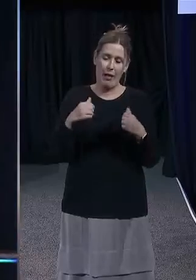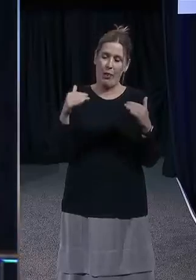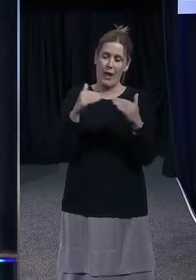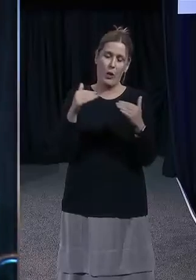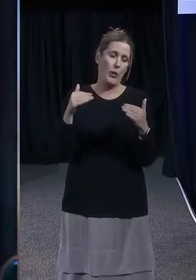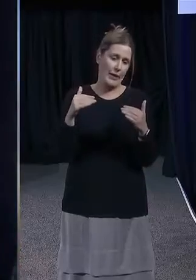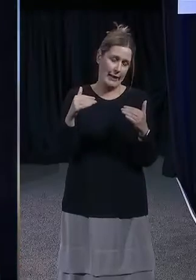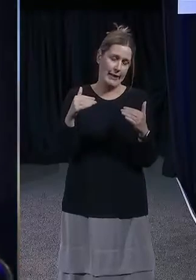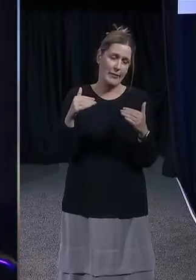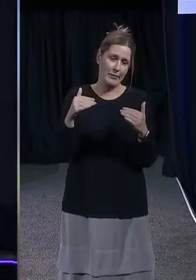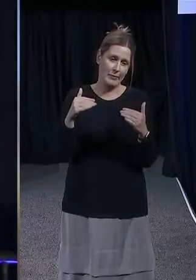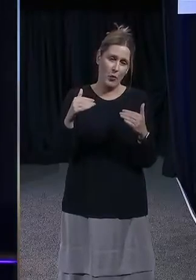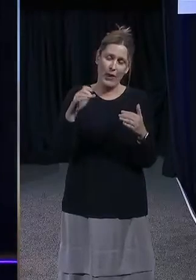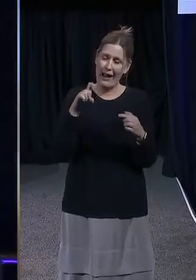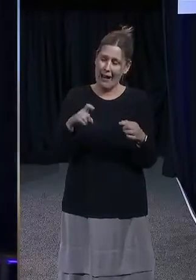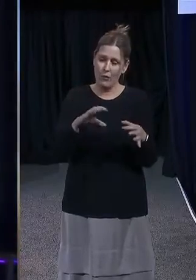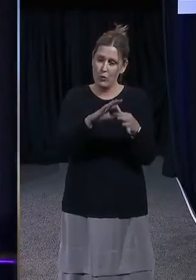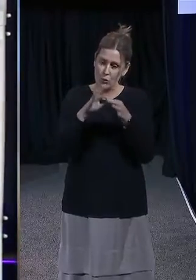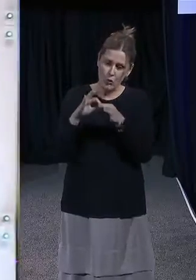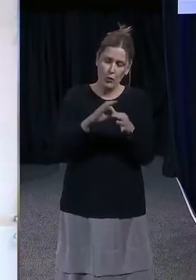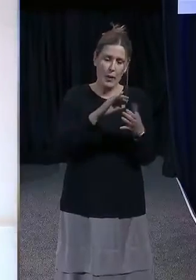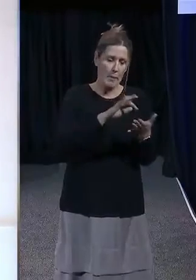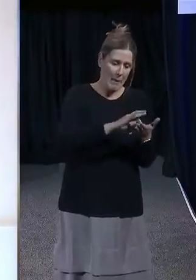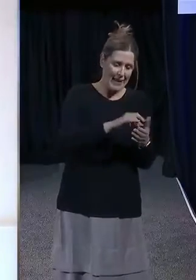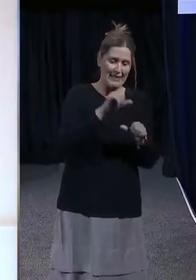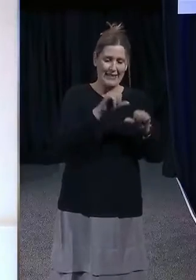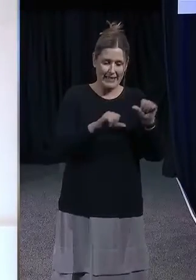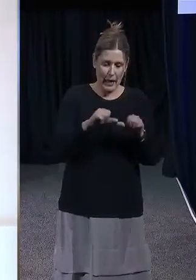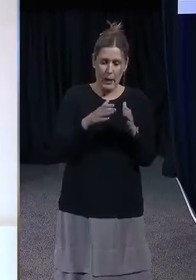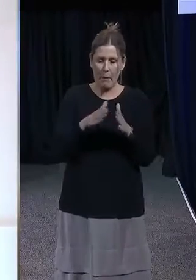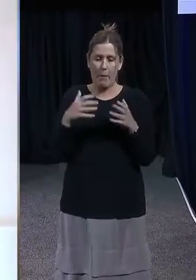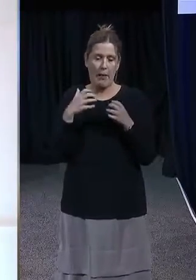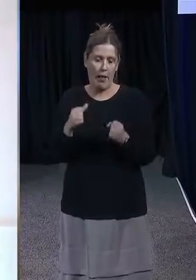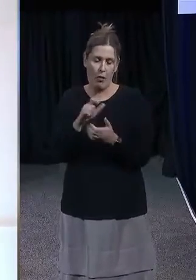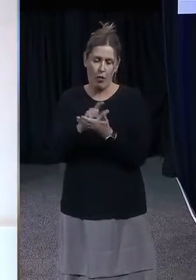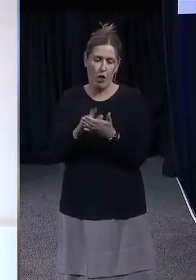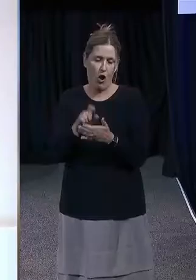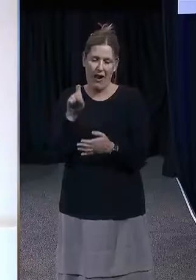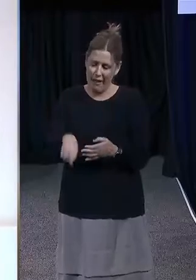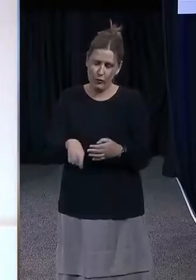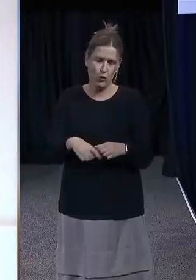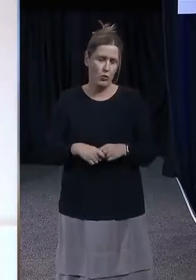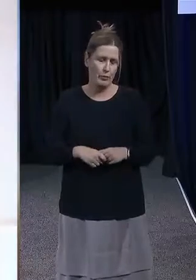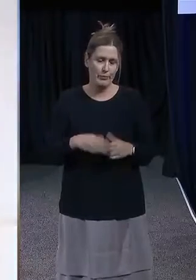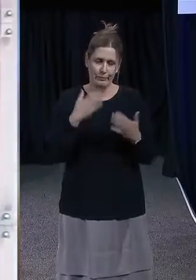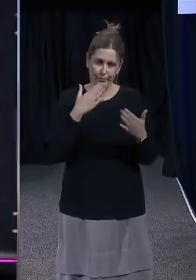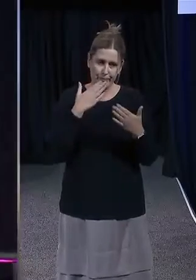by uniting medicine, science, public health, and law. Thank you.